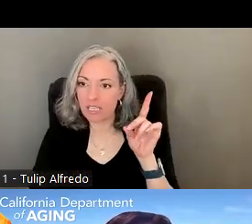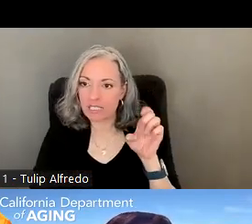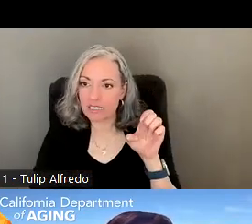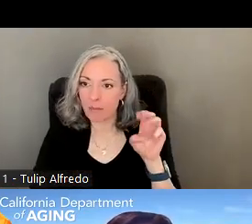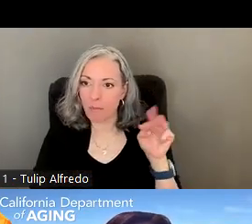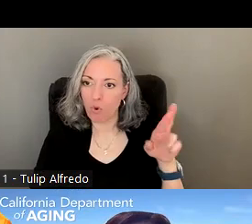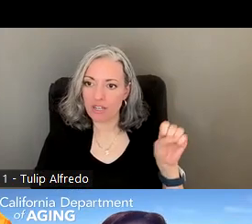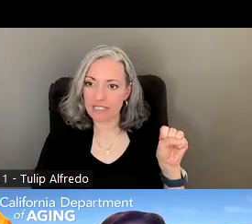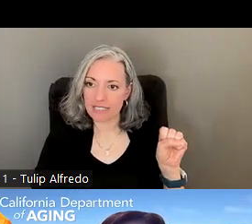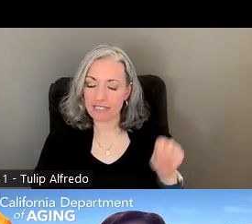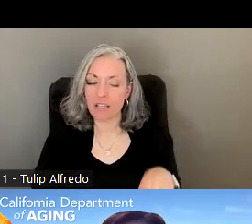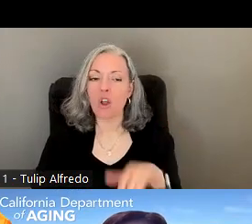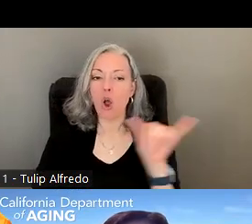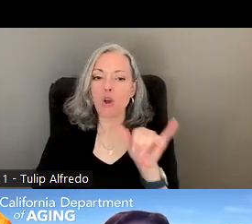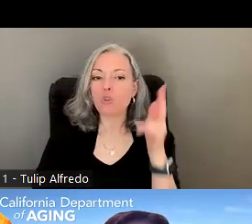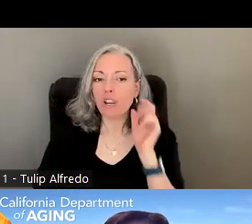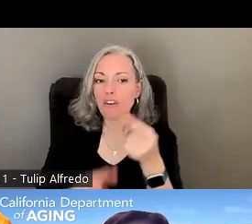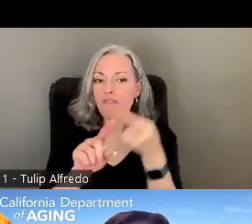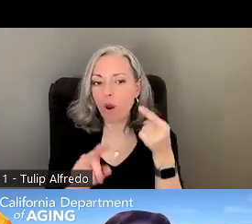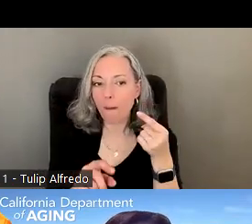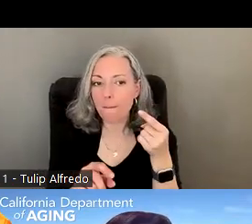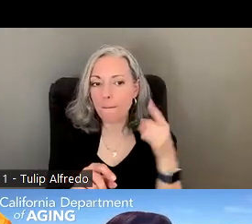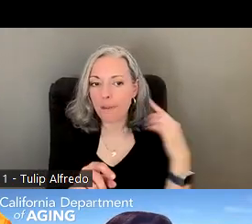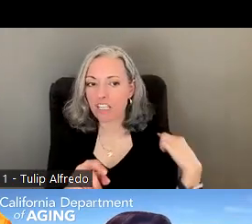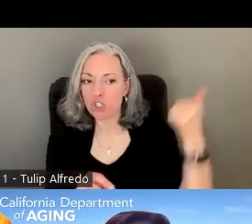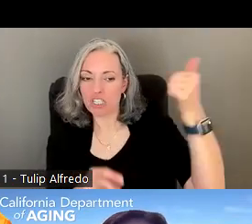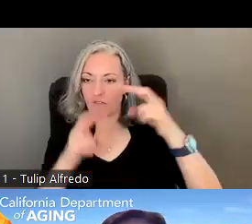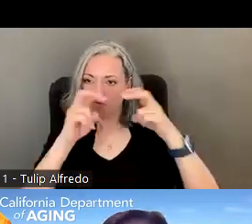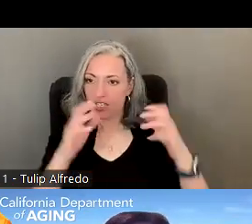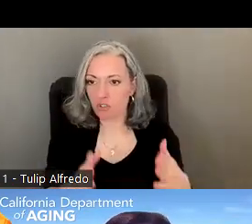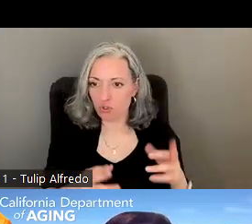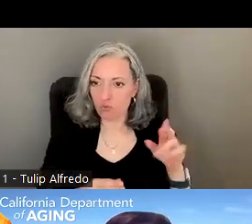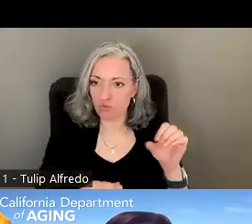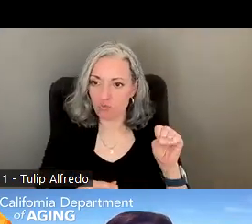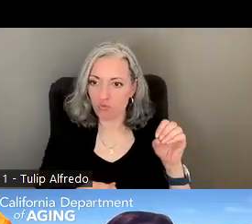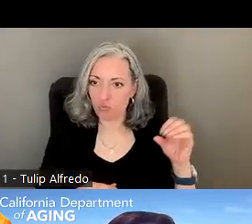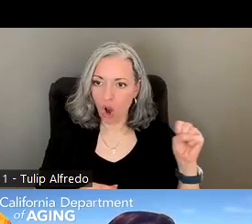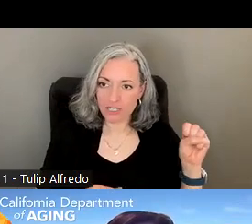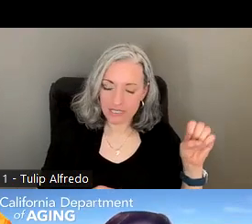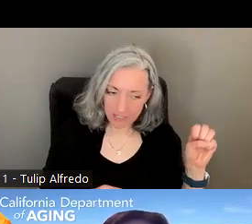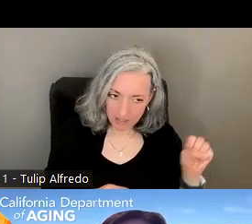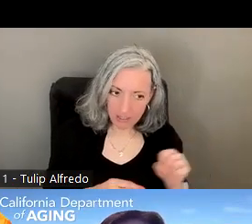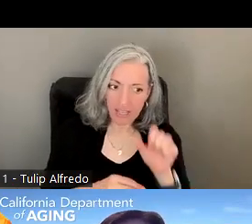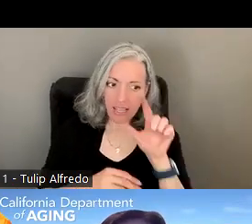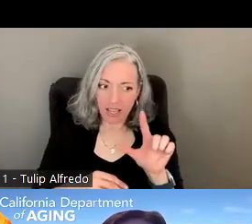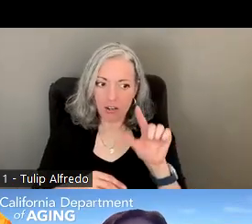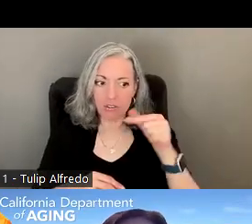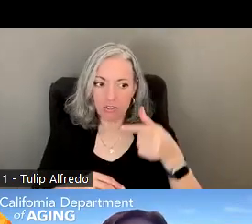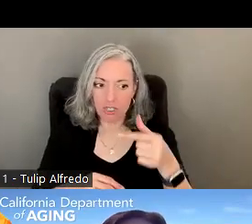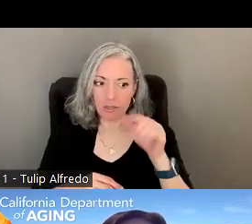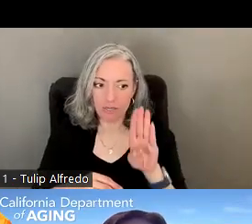We will also be hearing from Chief of Research, Ross Lallian, on the LGBTQ plus